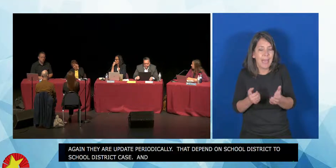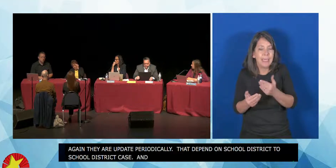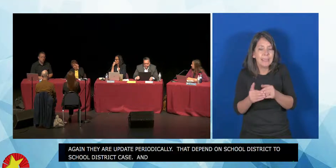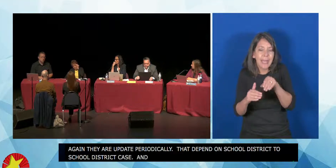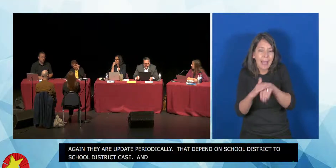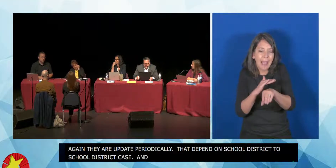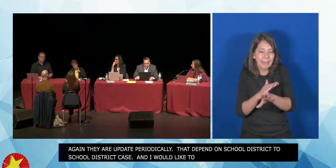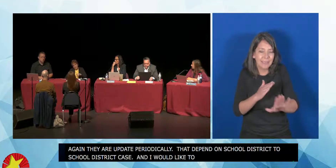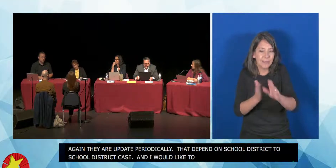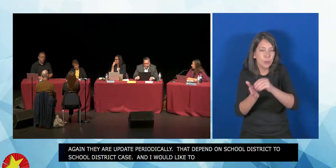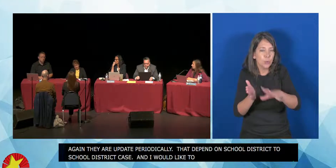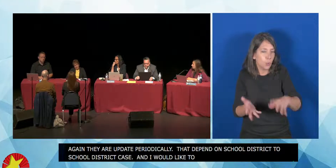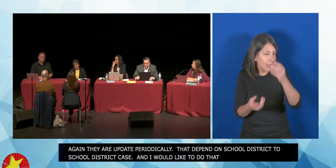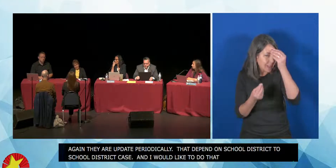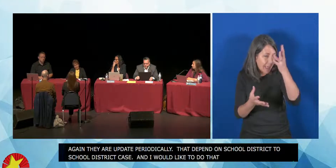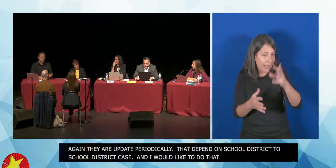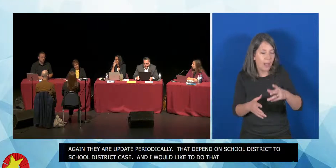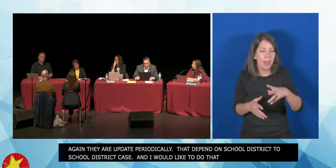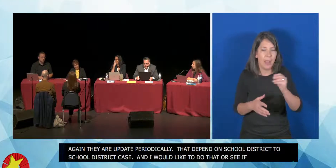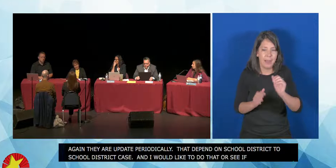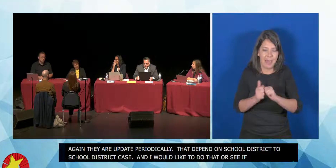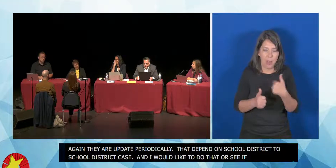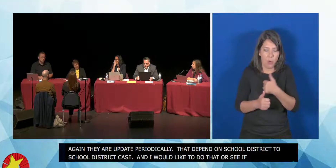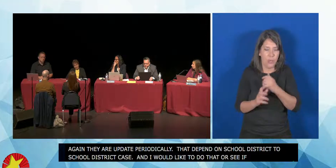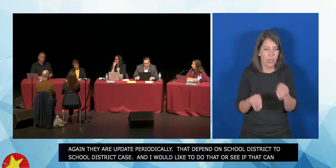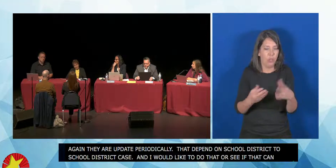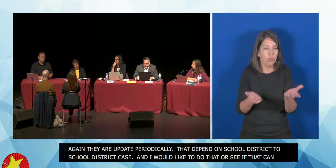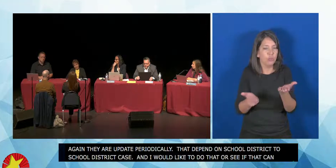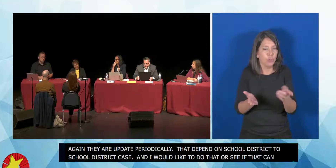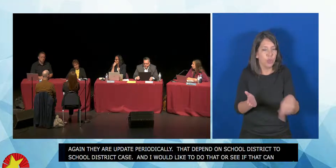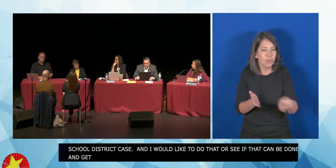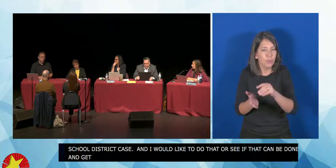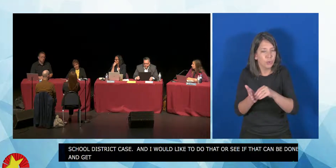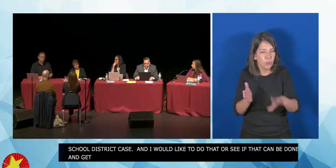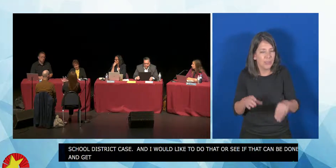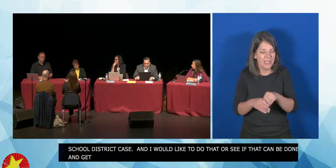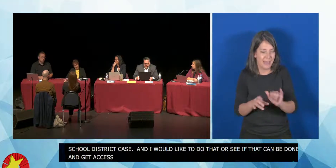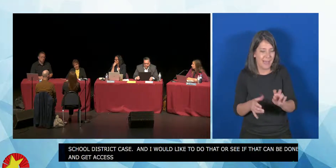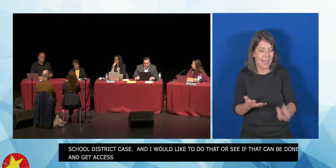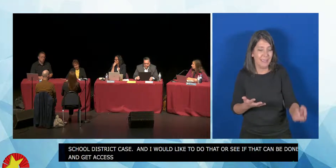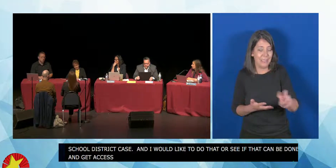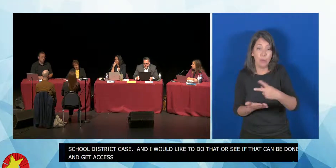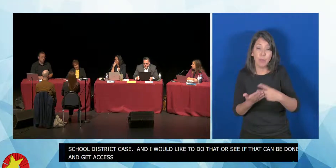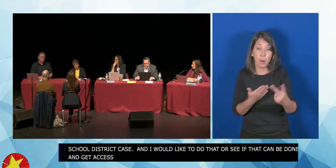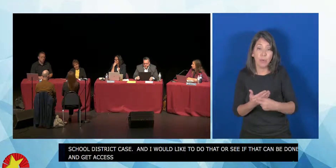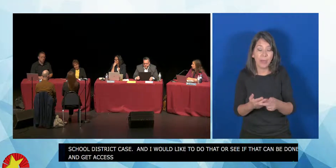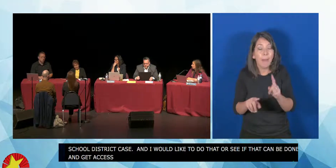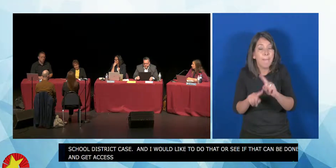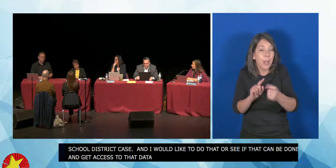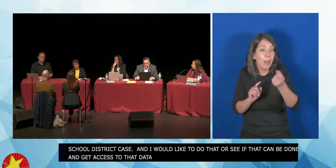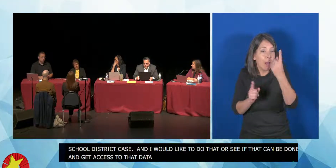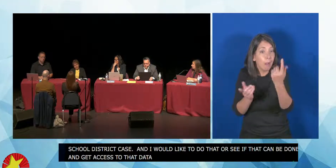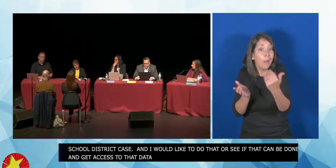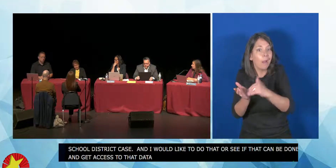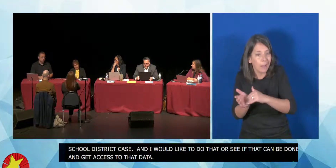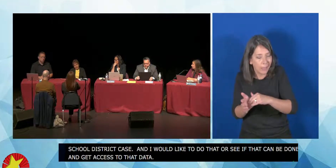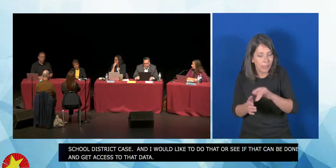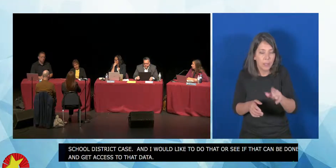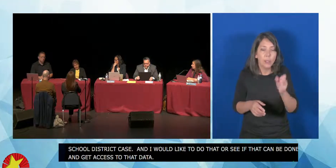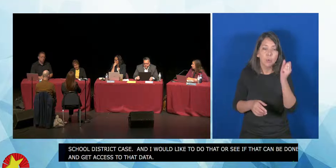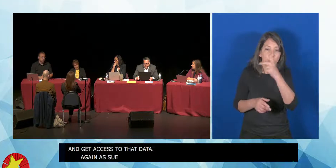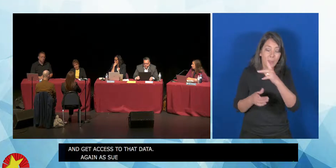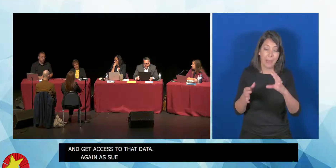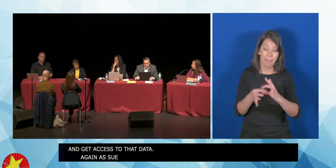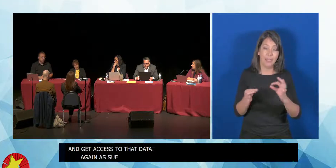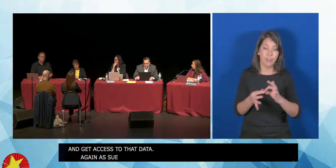can better track the students that we serve in the itinerant program. But again, as Suke mentioned, that student data